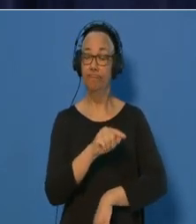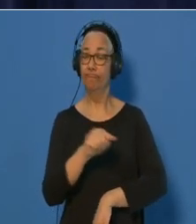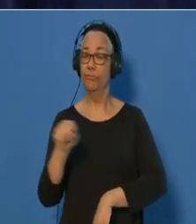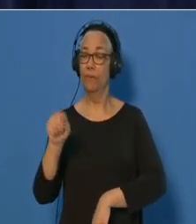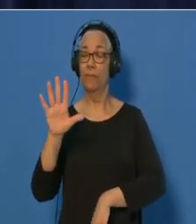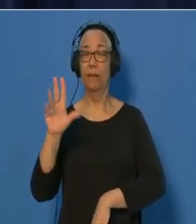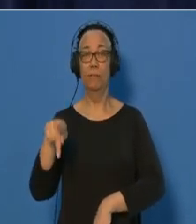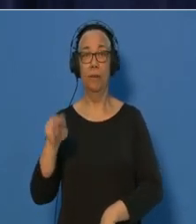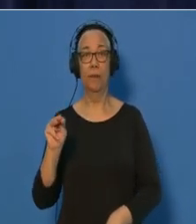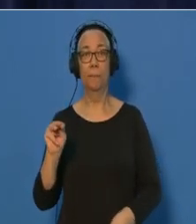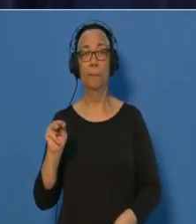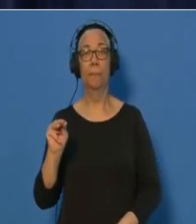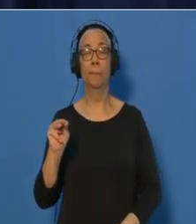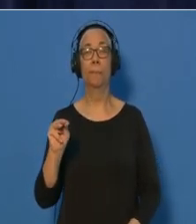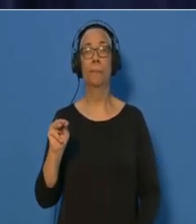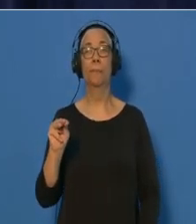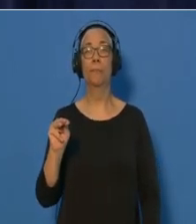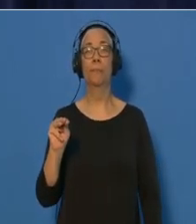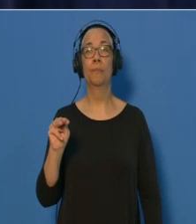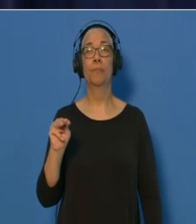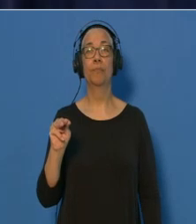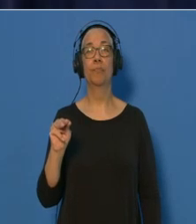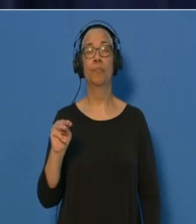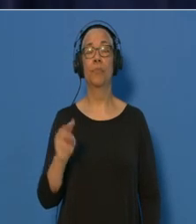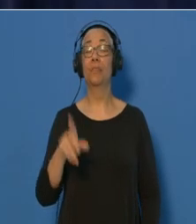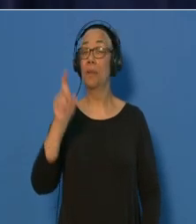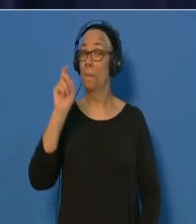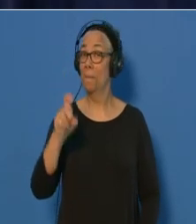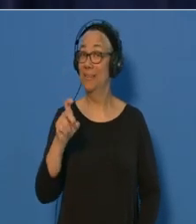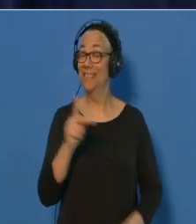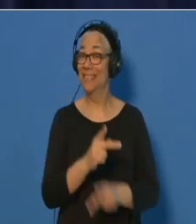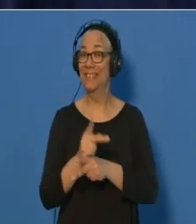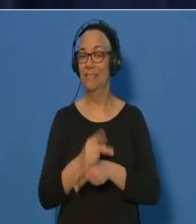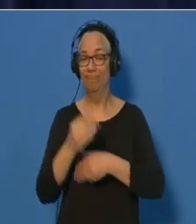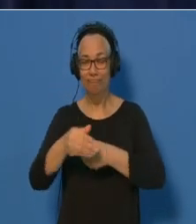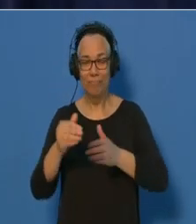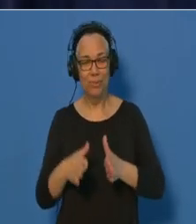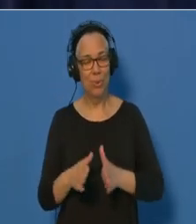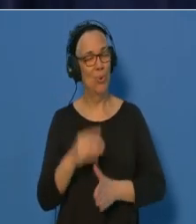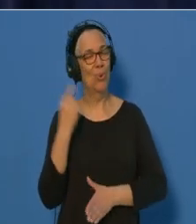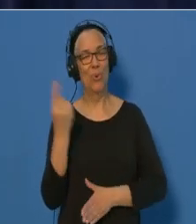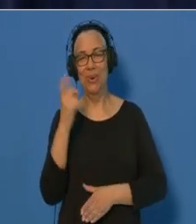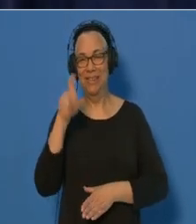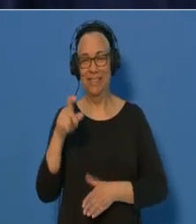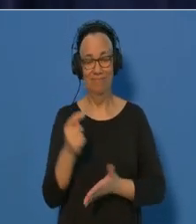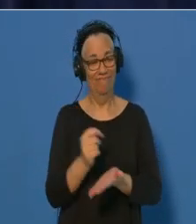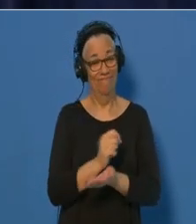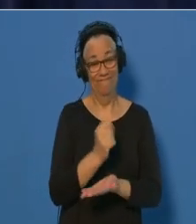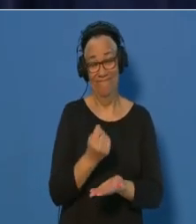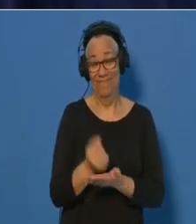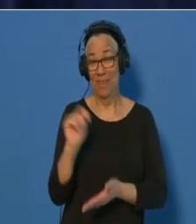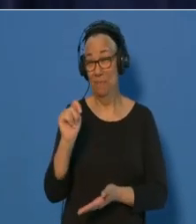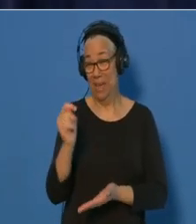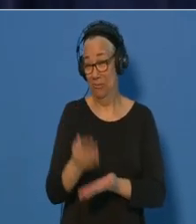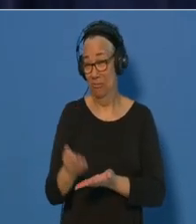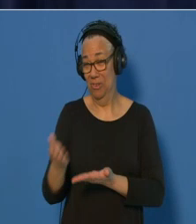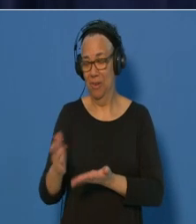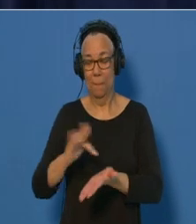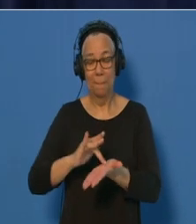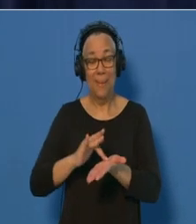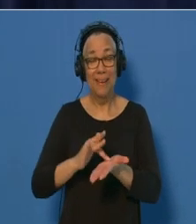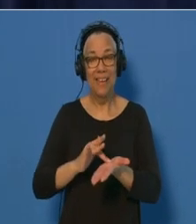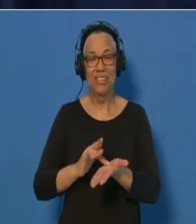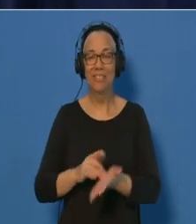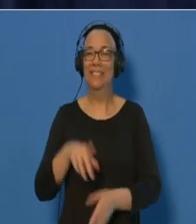5 p.m. The essential care package should only contain key items such as toiletries, medication, and